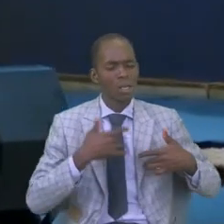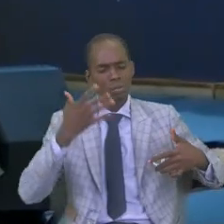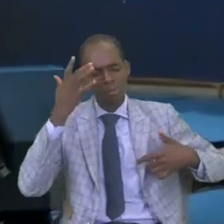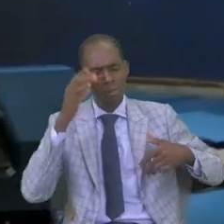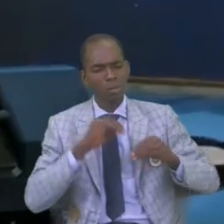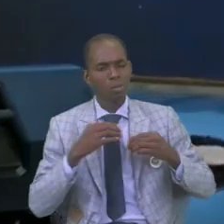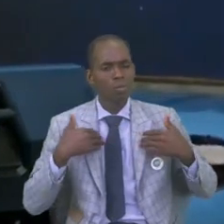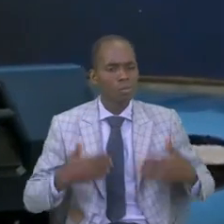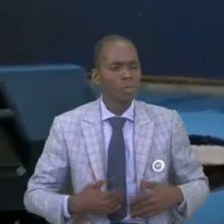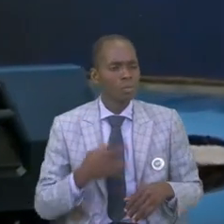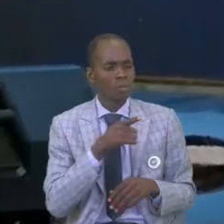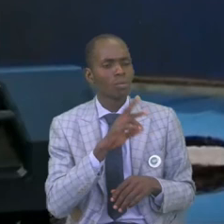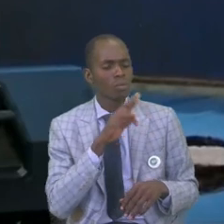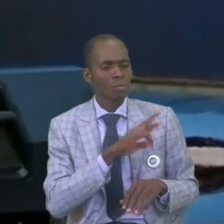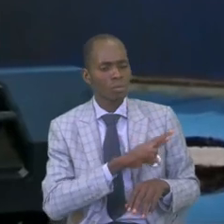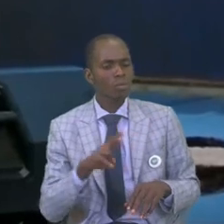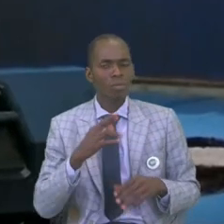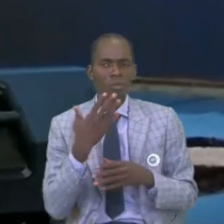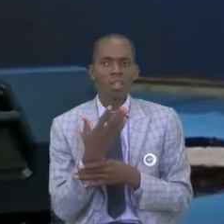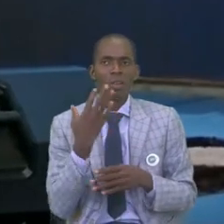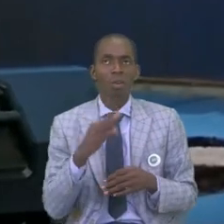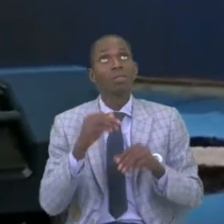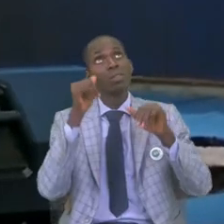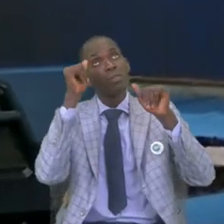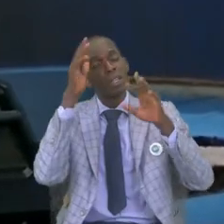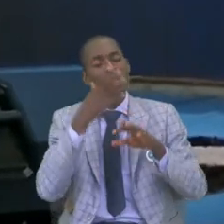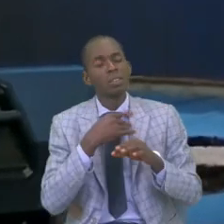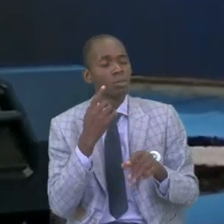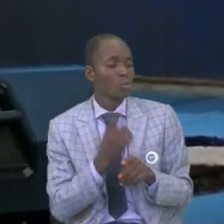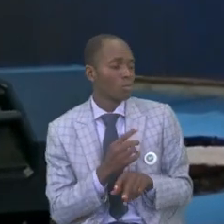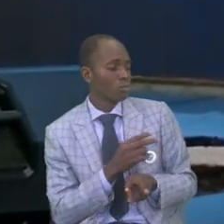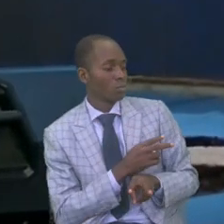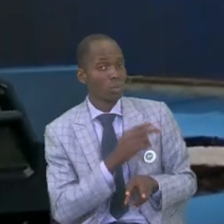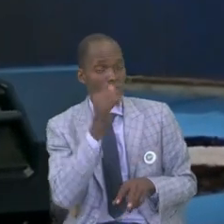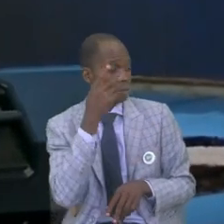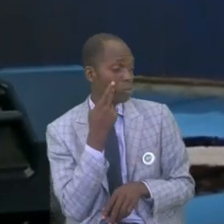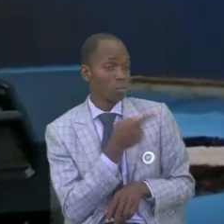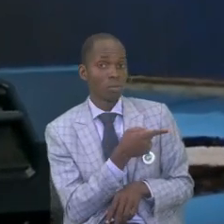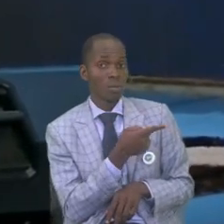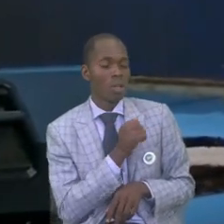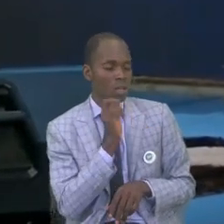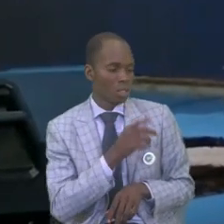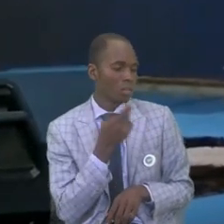she's by the right hand of the Father. Just sit here, just turns and say, Father, look at her there. Yes, I can see her. What do you want me to do for her? I want